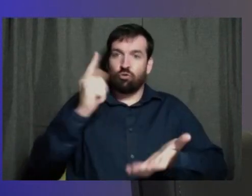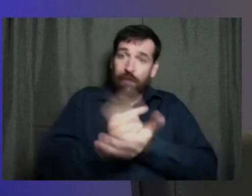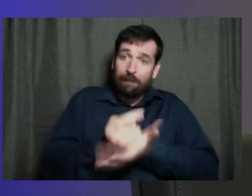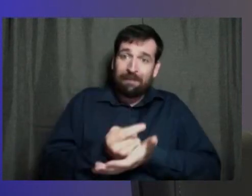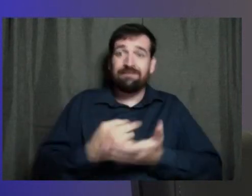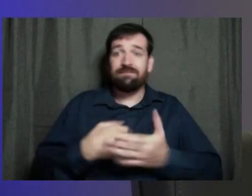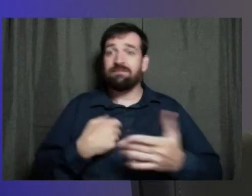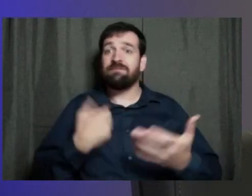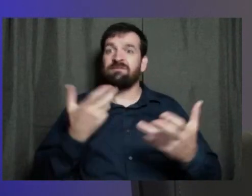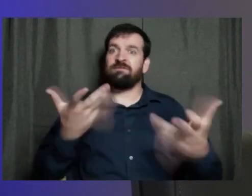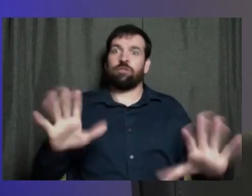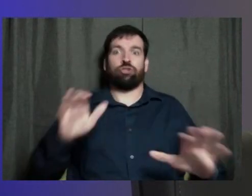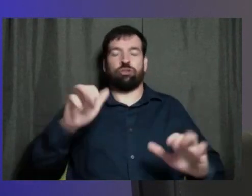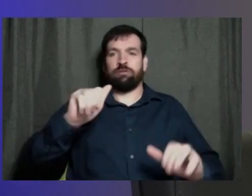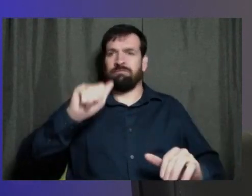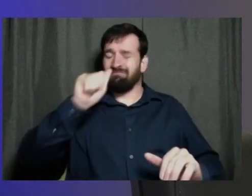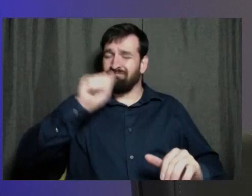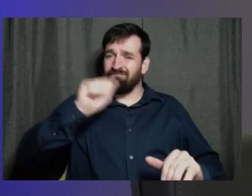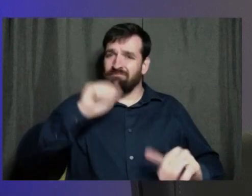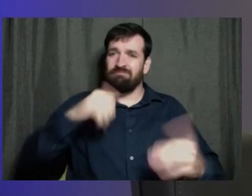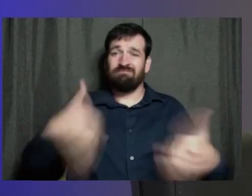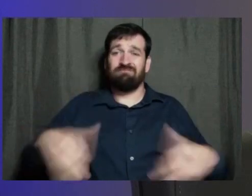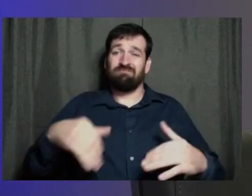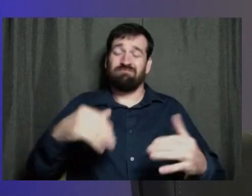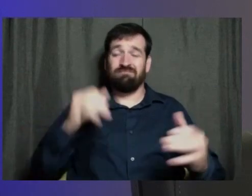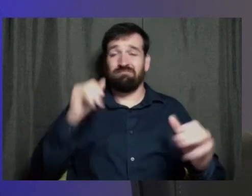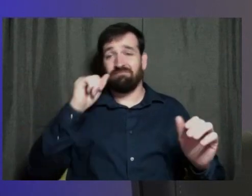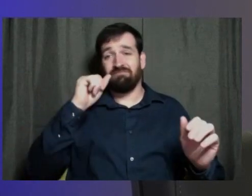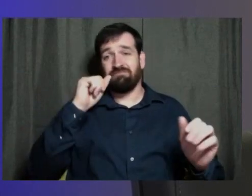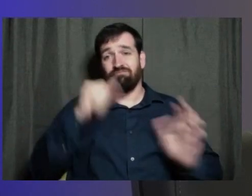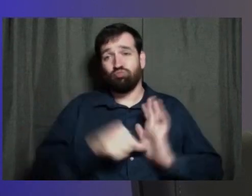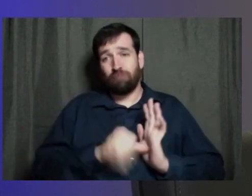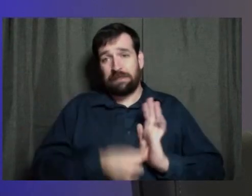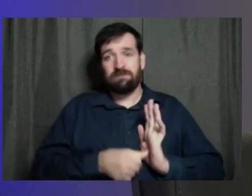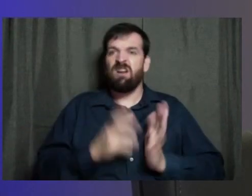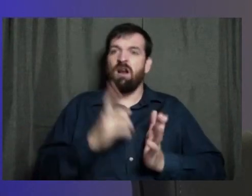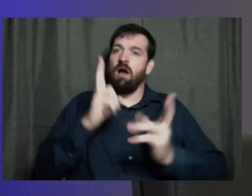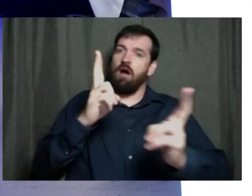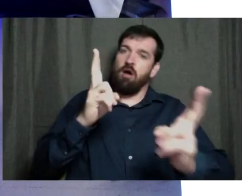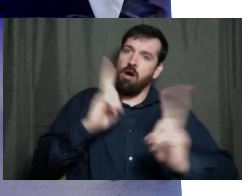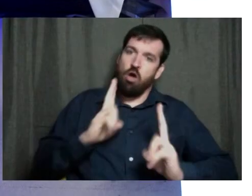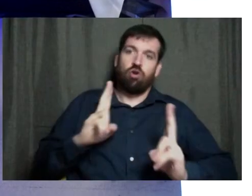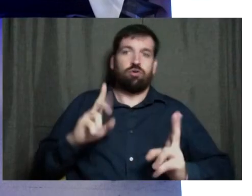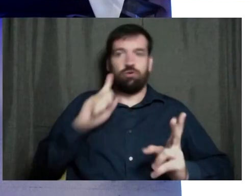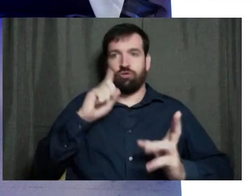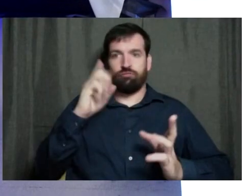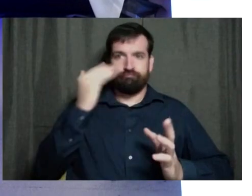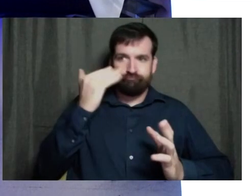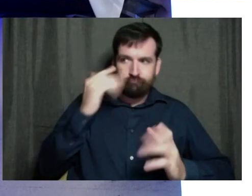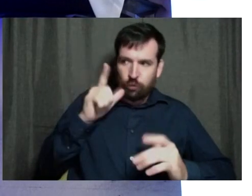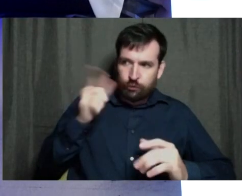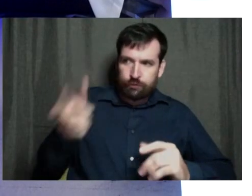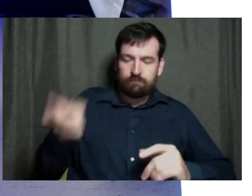with tremendous grace, and it was just an honor to get to know her. So you touched on it, but